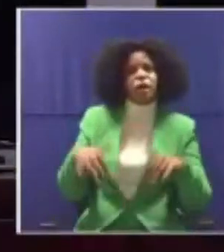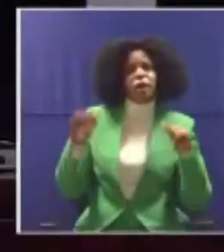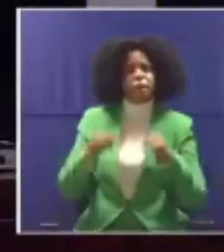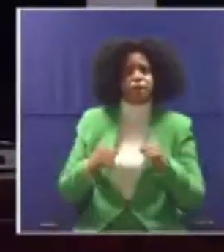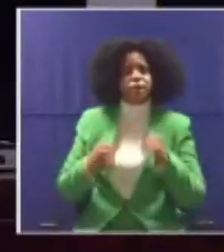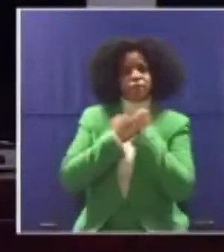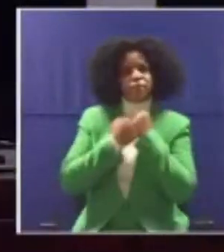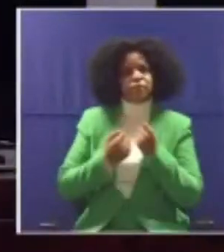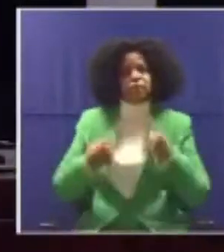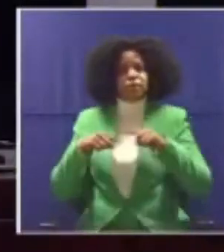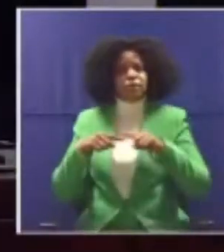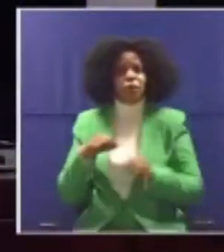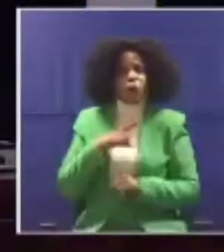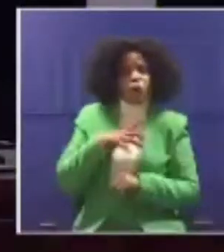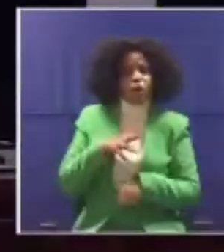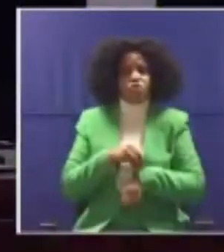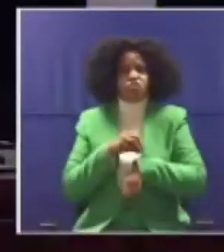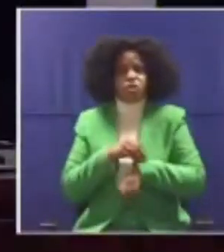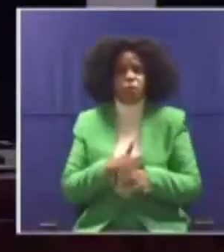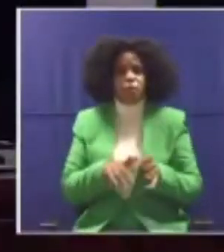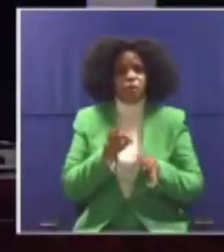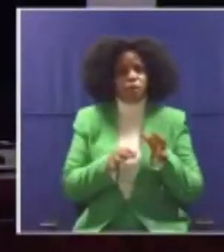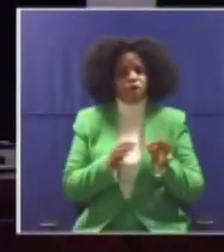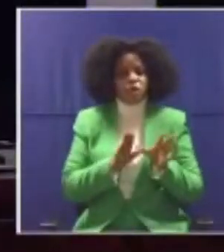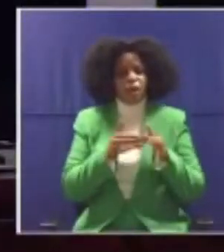trouble. No, we are not.